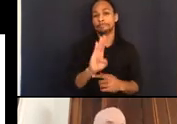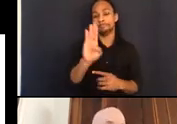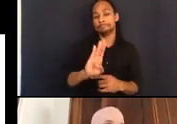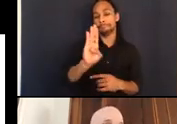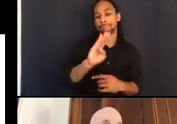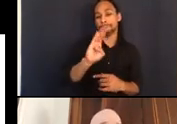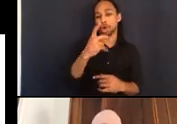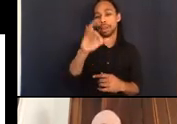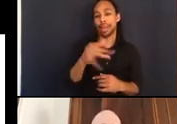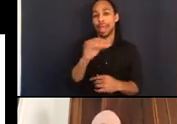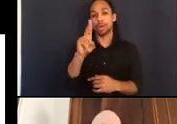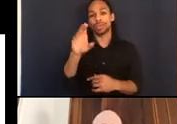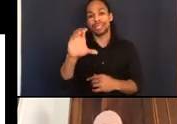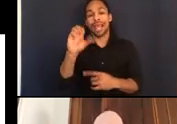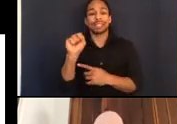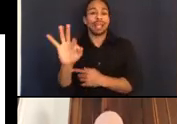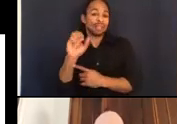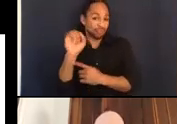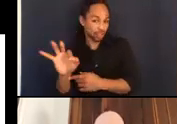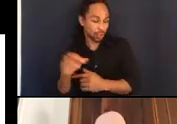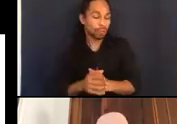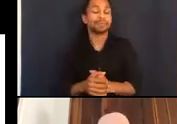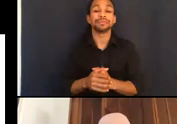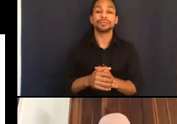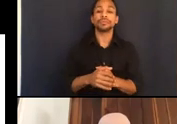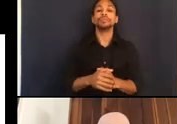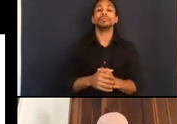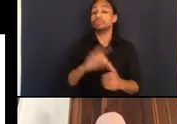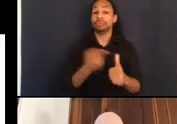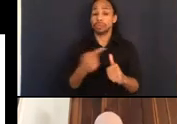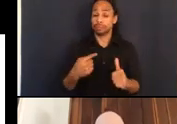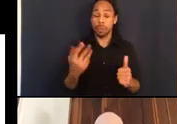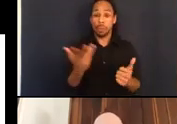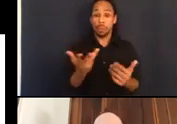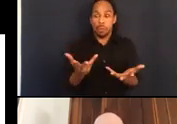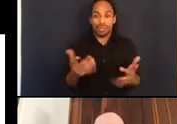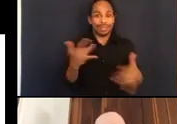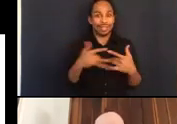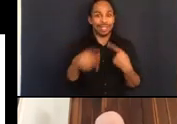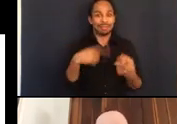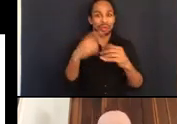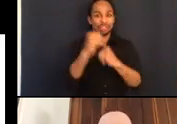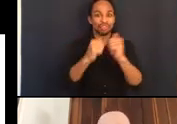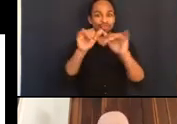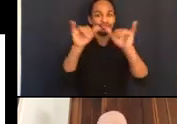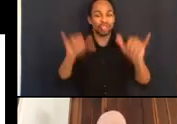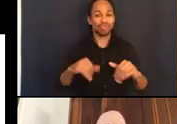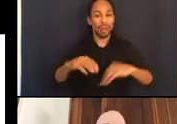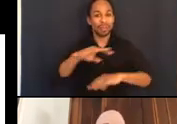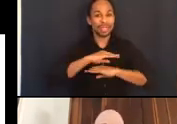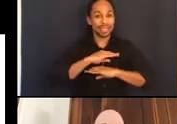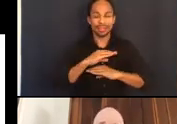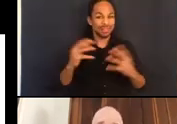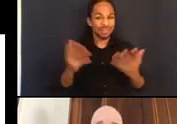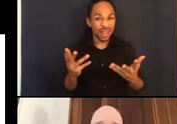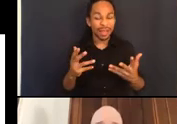First, I want to say that the thing that excites me the most about structural competency is the possibility of building solidarity